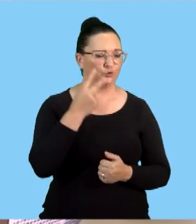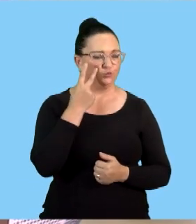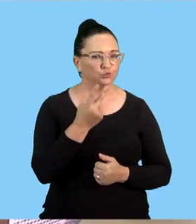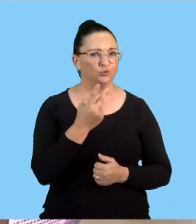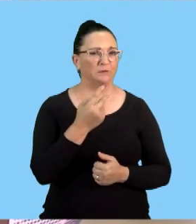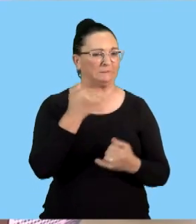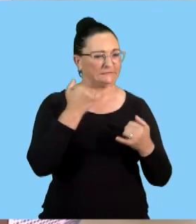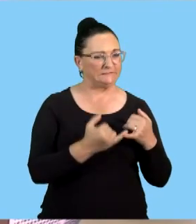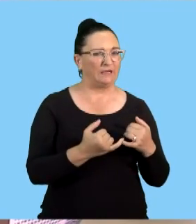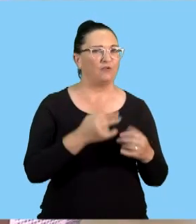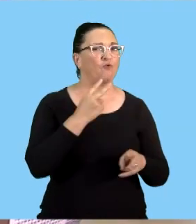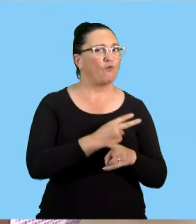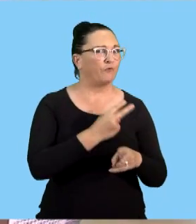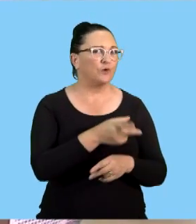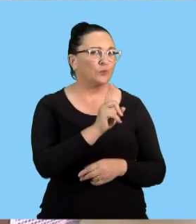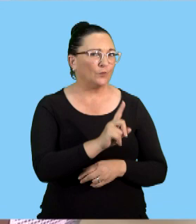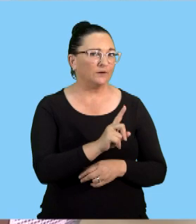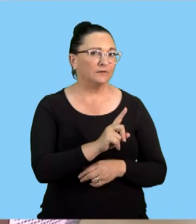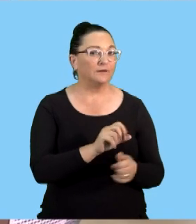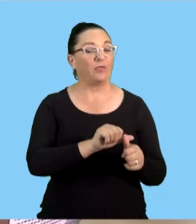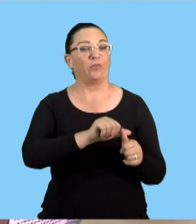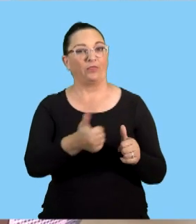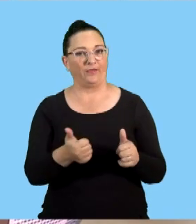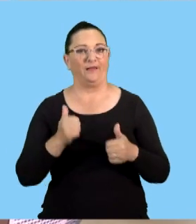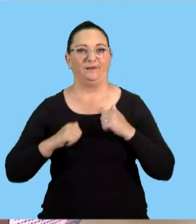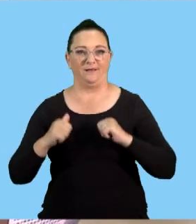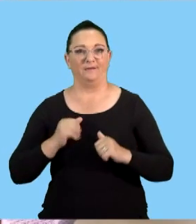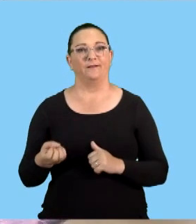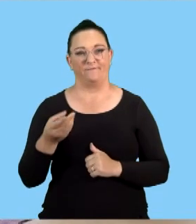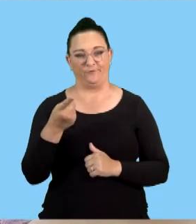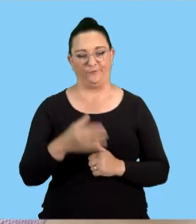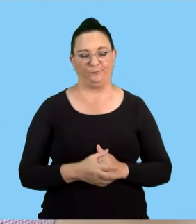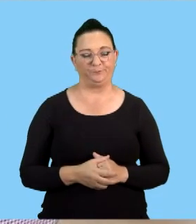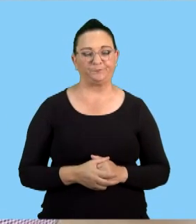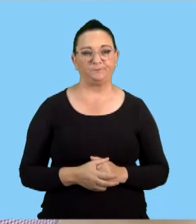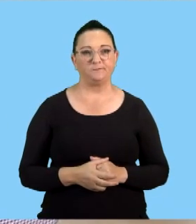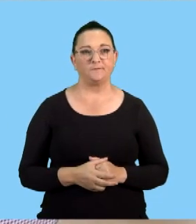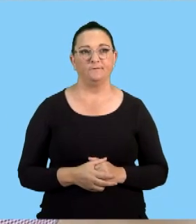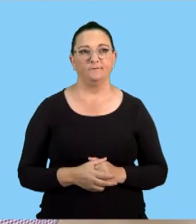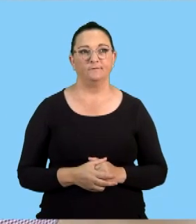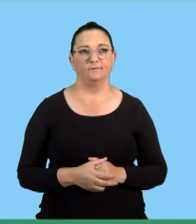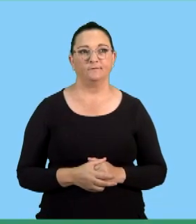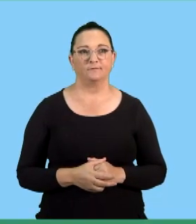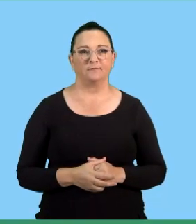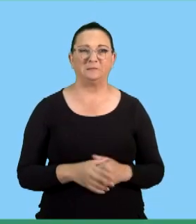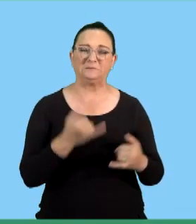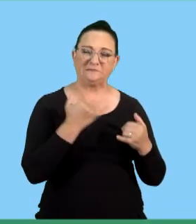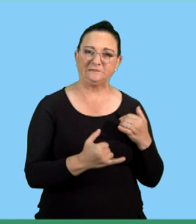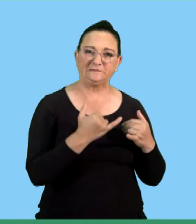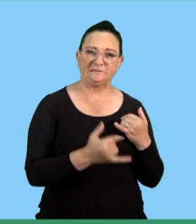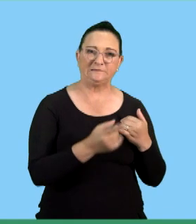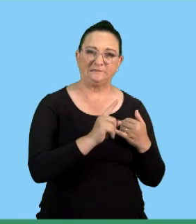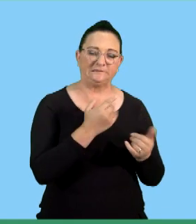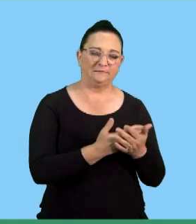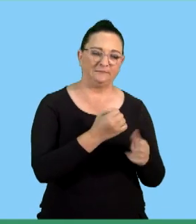common errors first before we get to the activity that I'm going to leave you with. So now, here are the